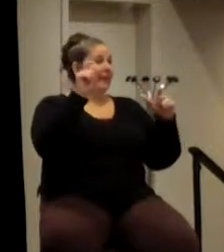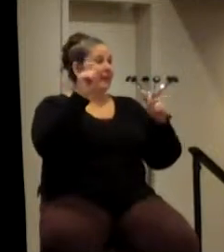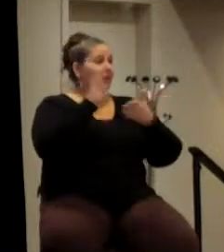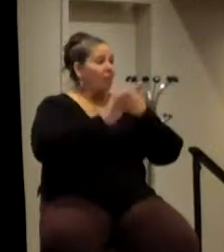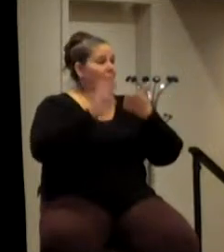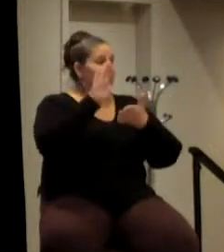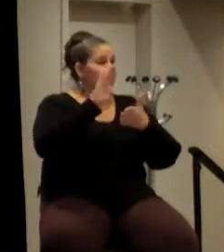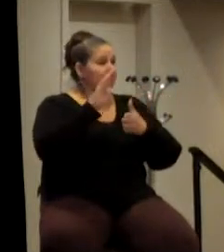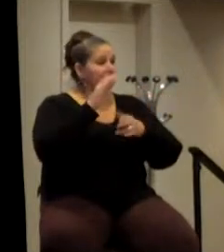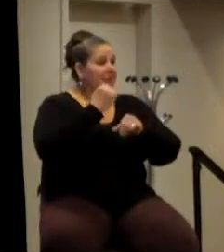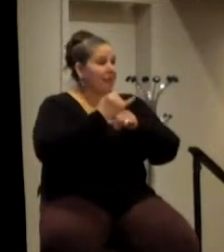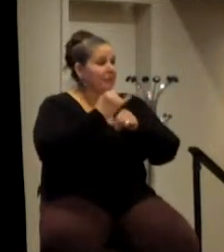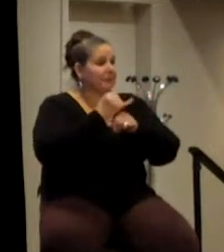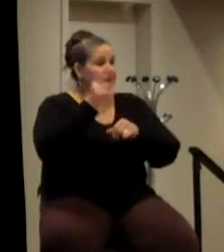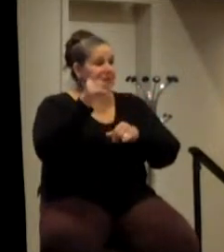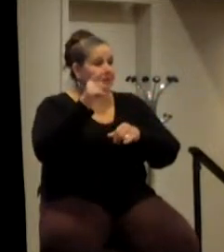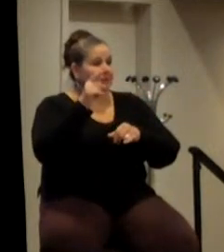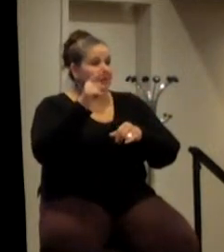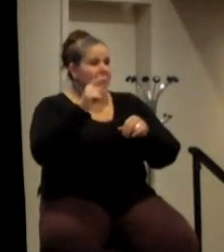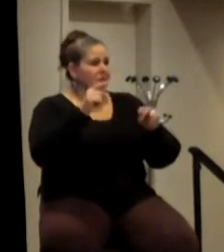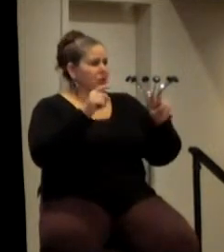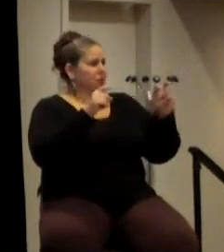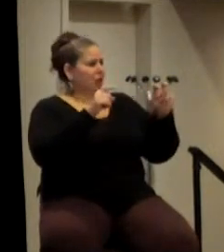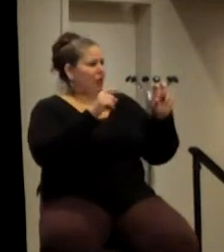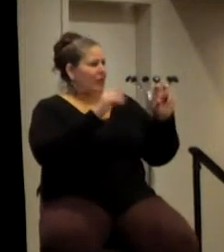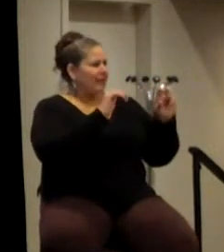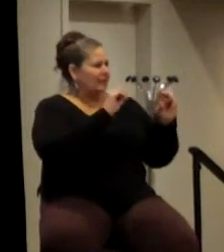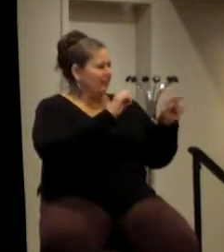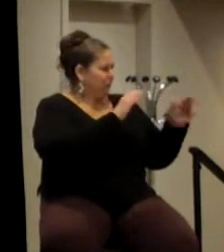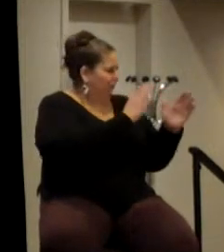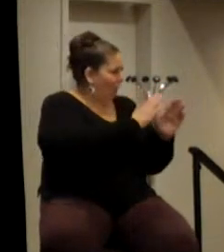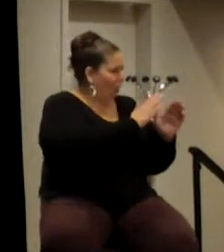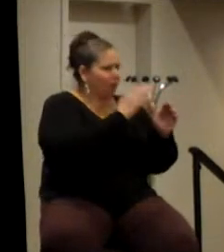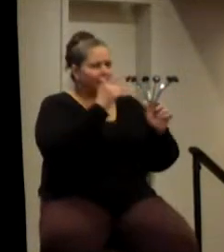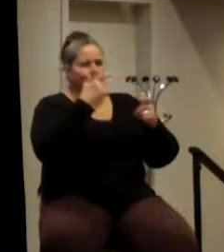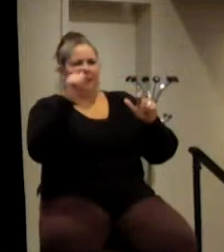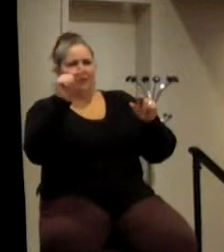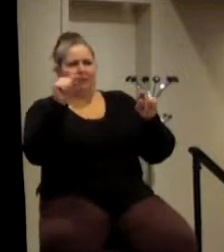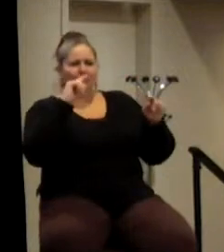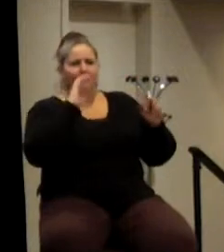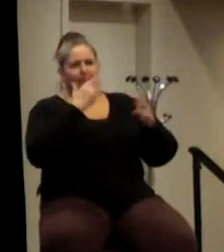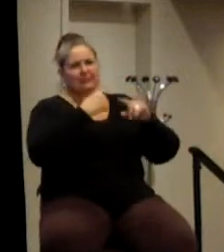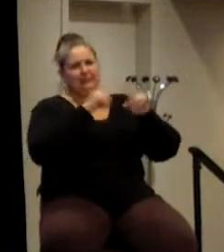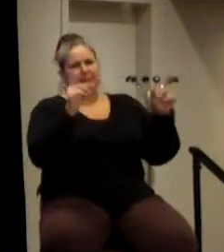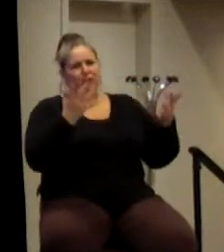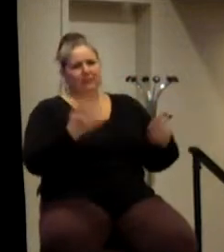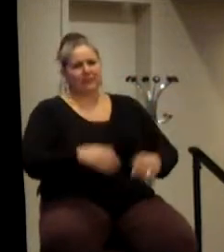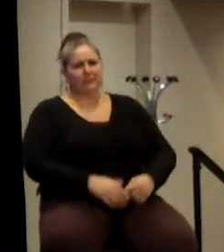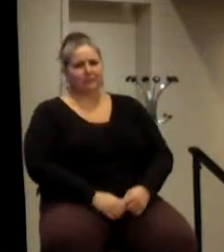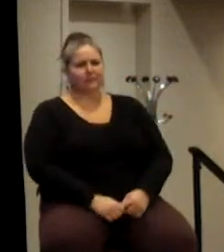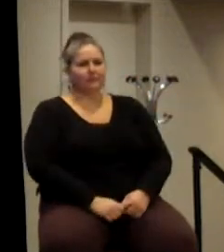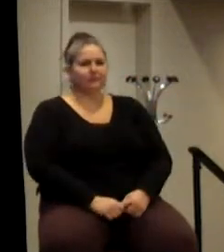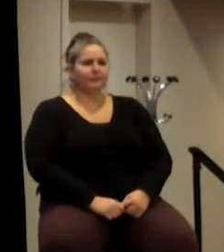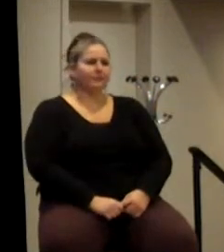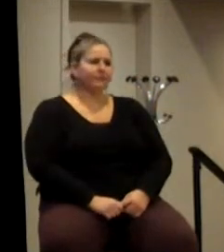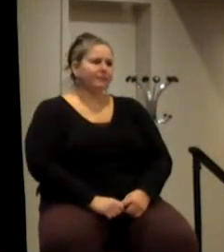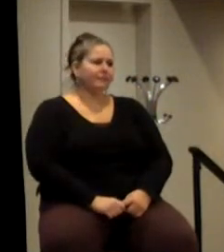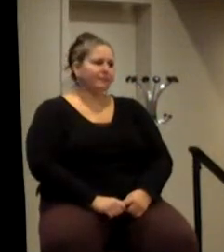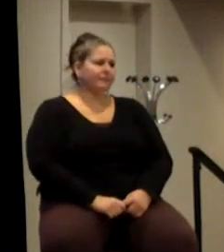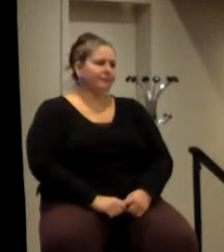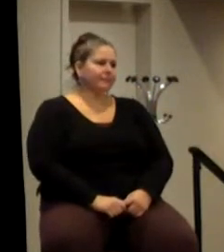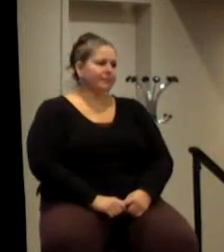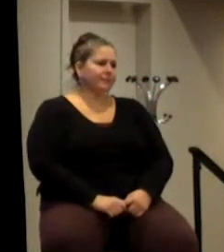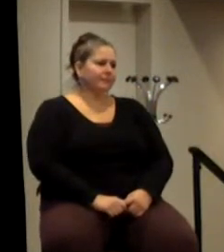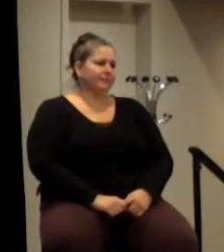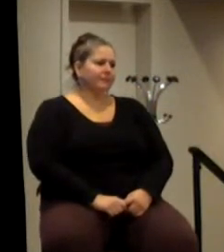So I think the existing rule is problematic for larger institutions. It always has been. The margin